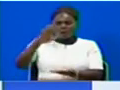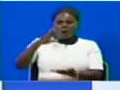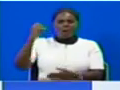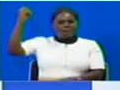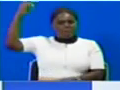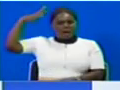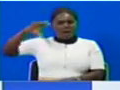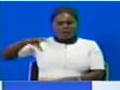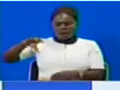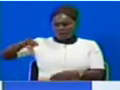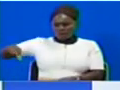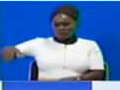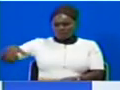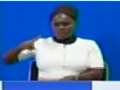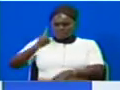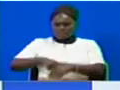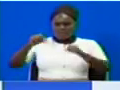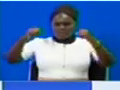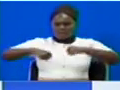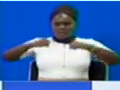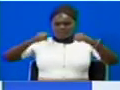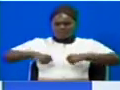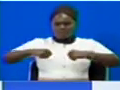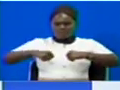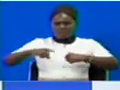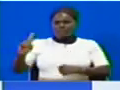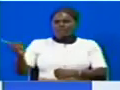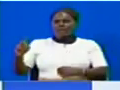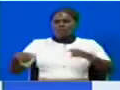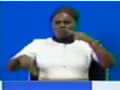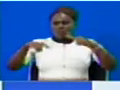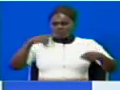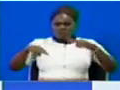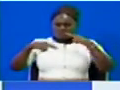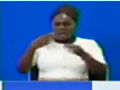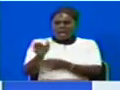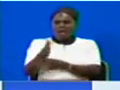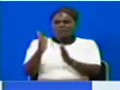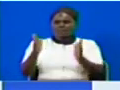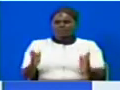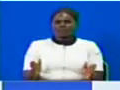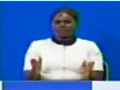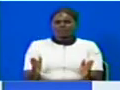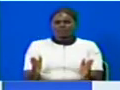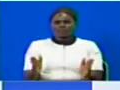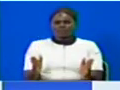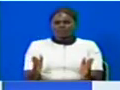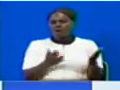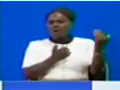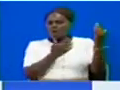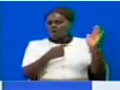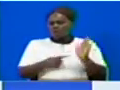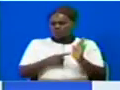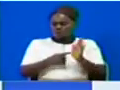county. Speaking during a signing ceremony for the deal at a Nairobi hotel, U.S. Ambassador to Kenya Robert Godec exuded optimism over